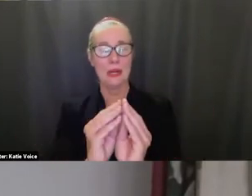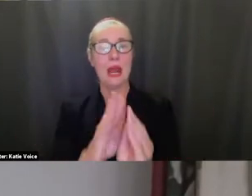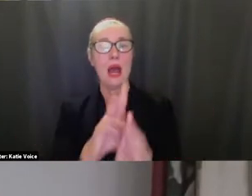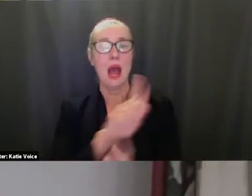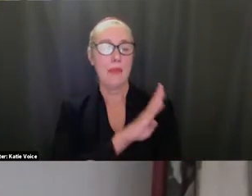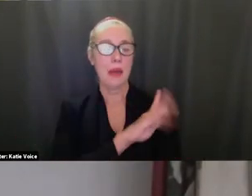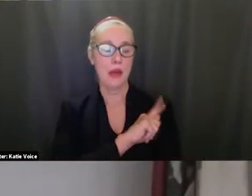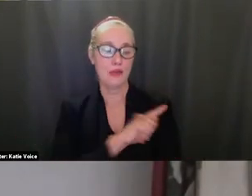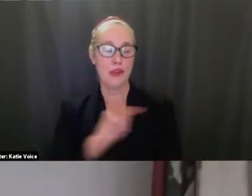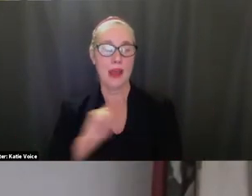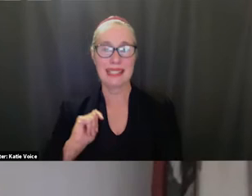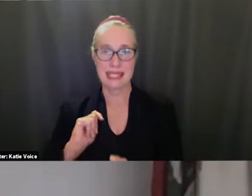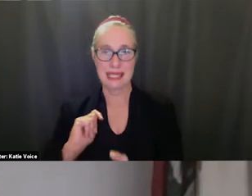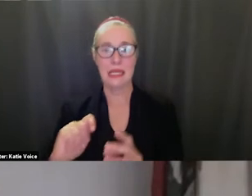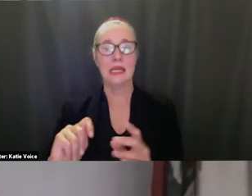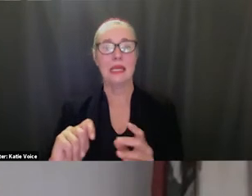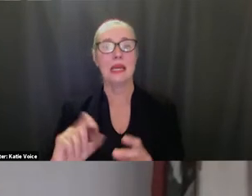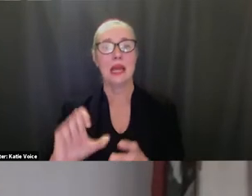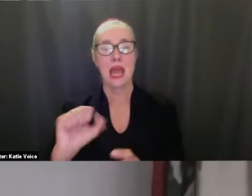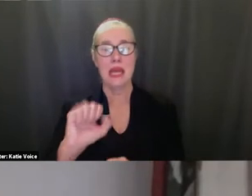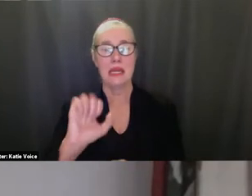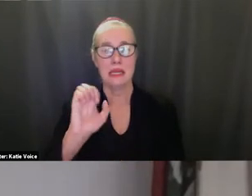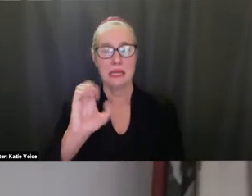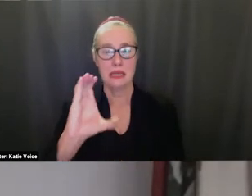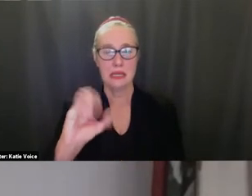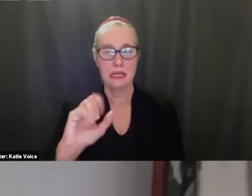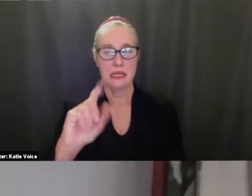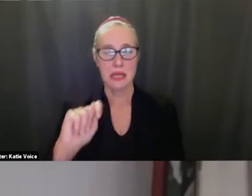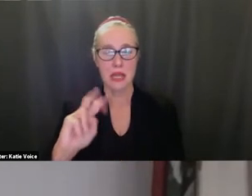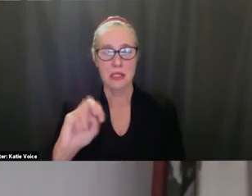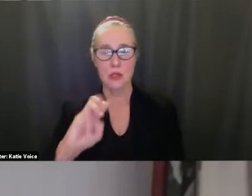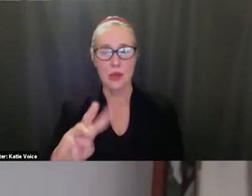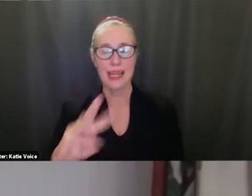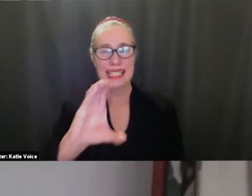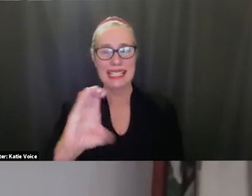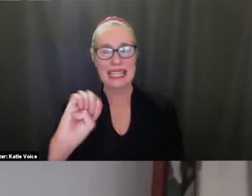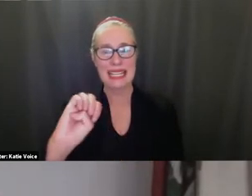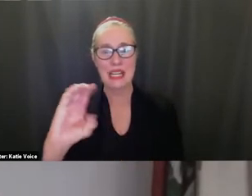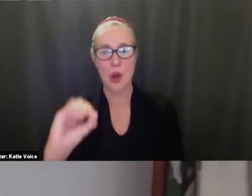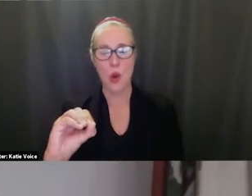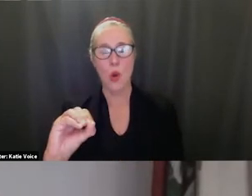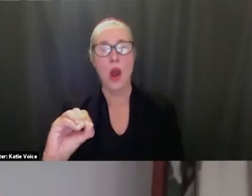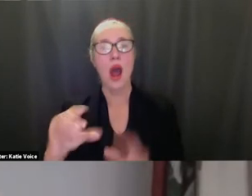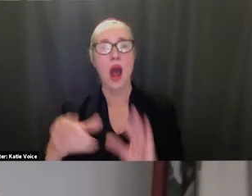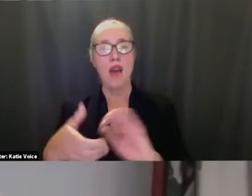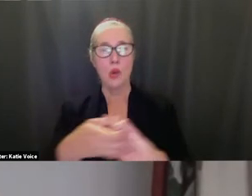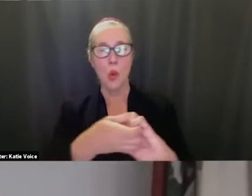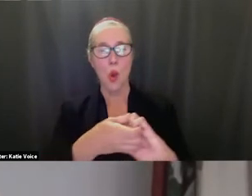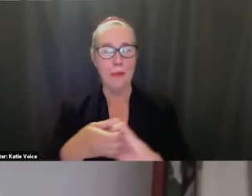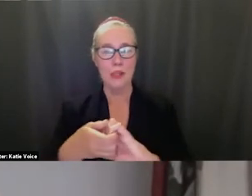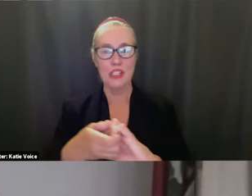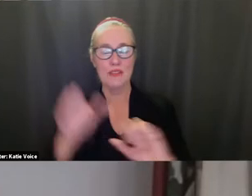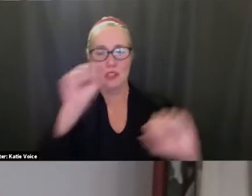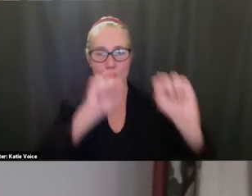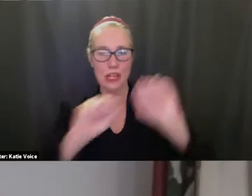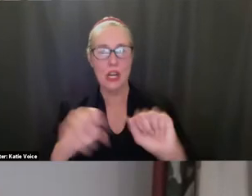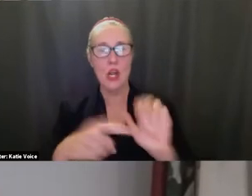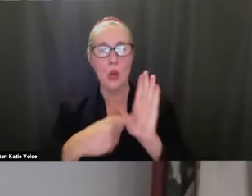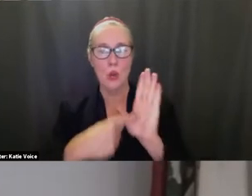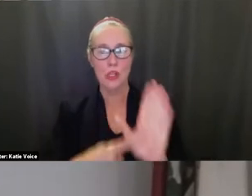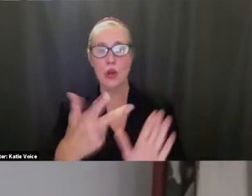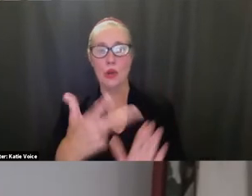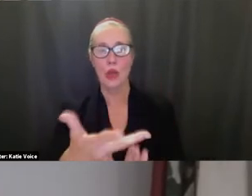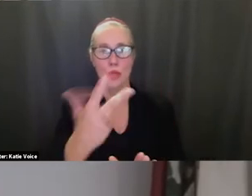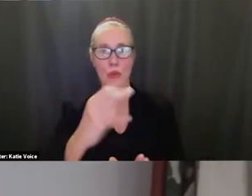scenarios scott newell the ceo of cooperative strategies is going to present the three maps that divide the district into